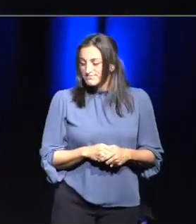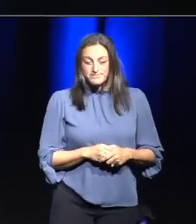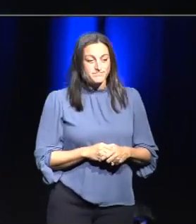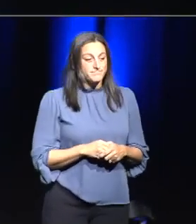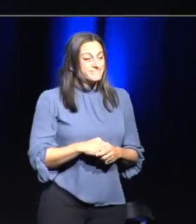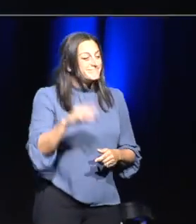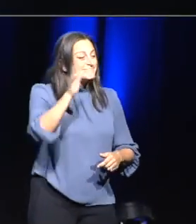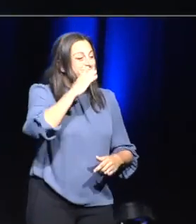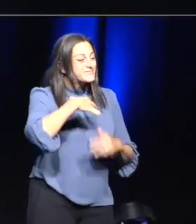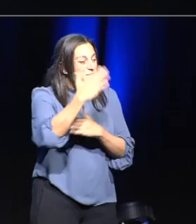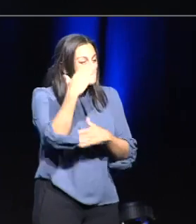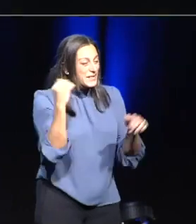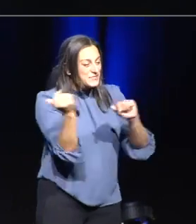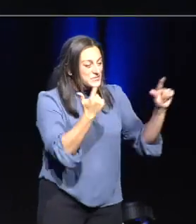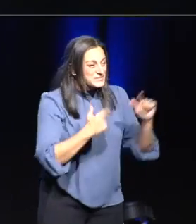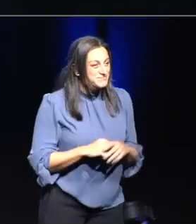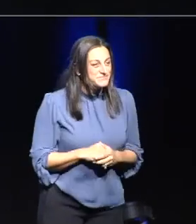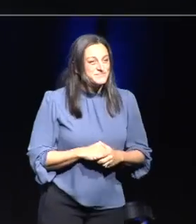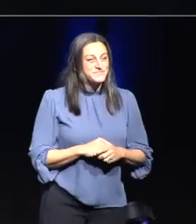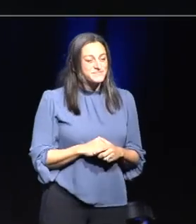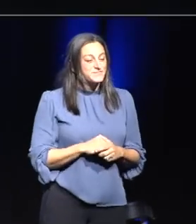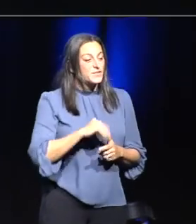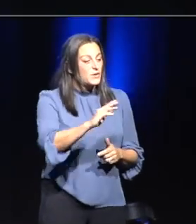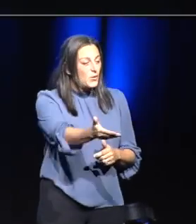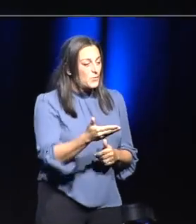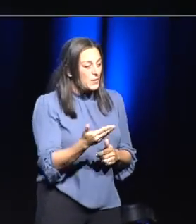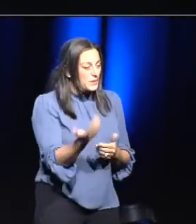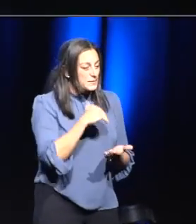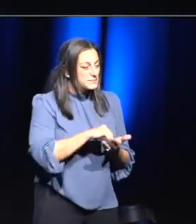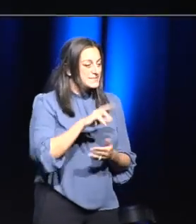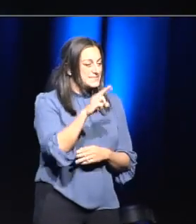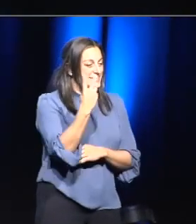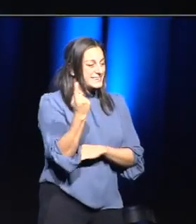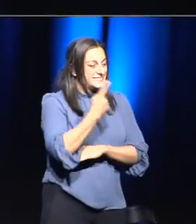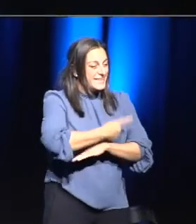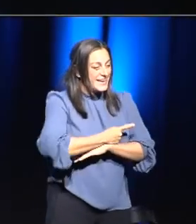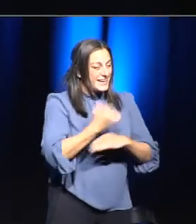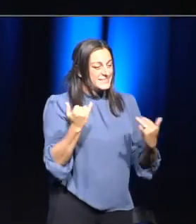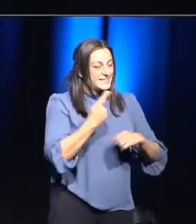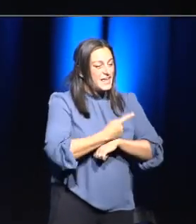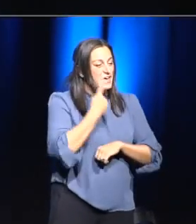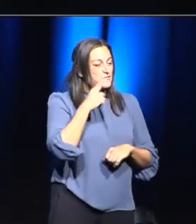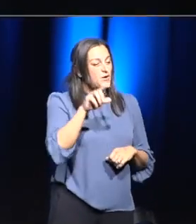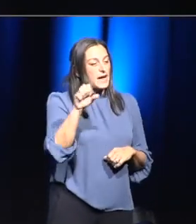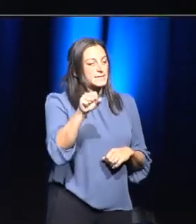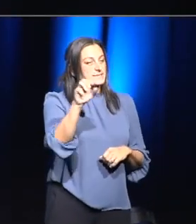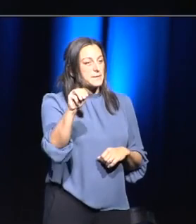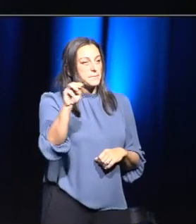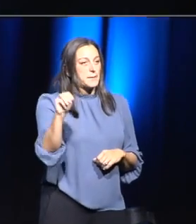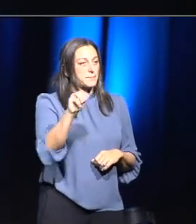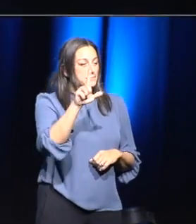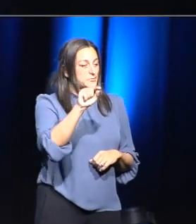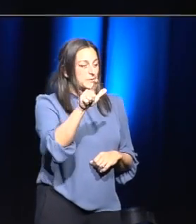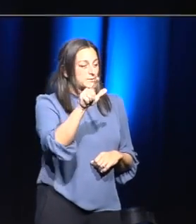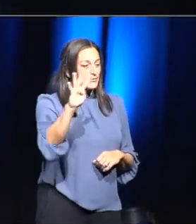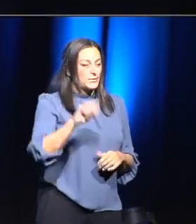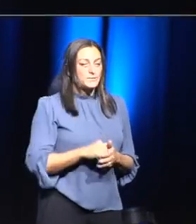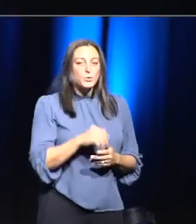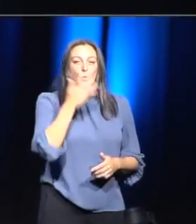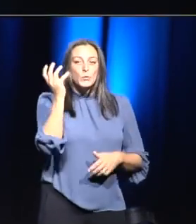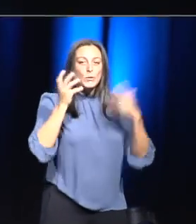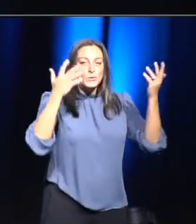Good morning, everyone, and welcome back for our second day of SMM 2024.